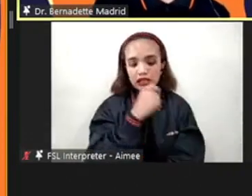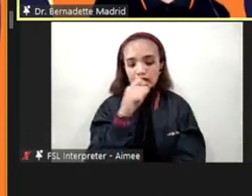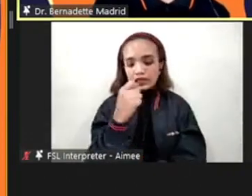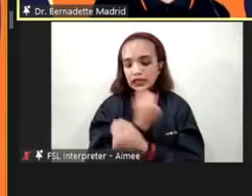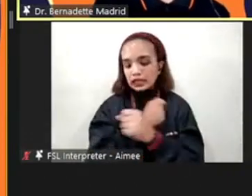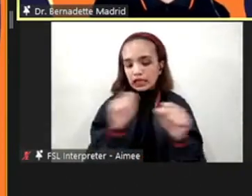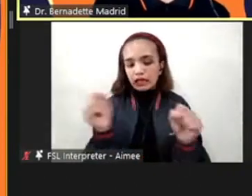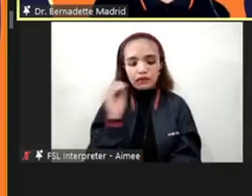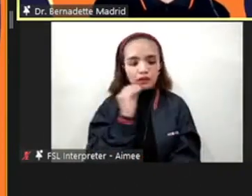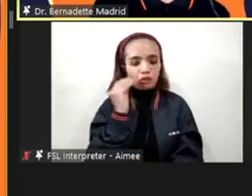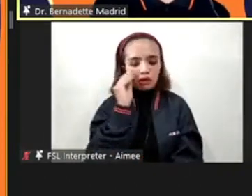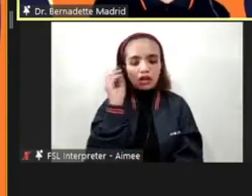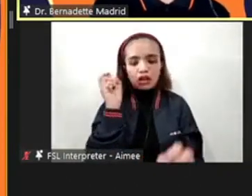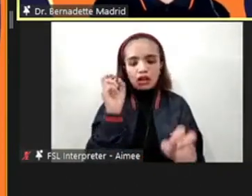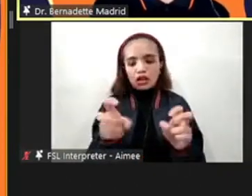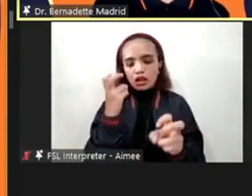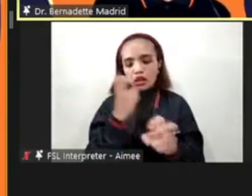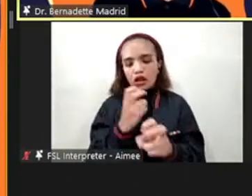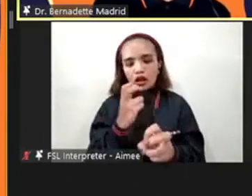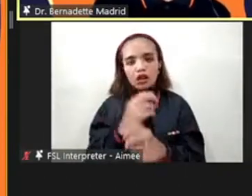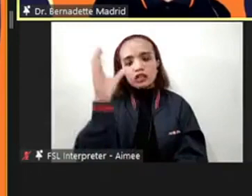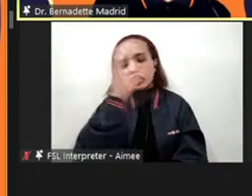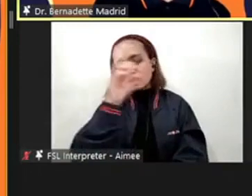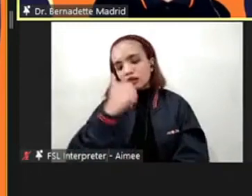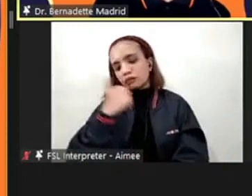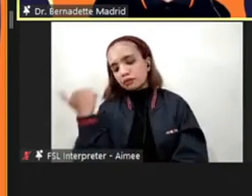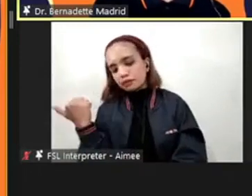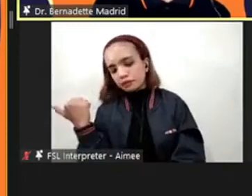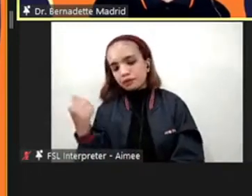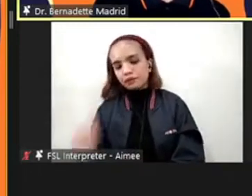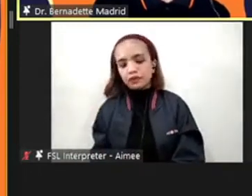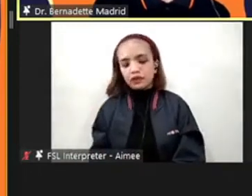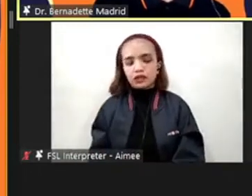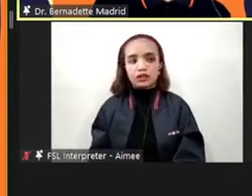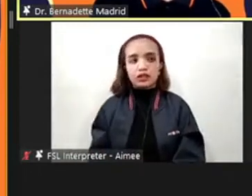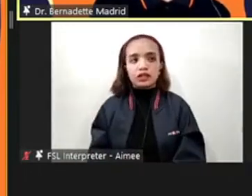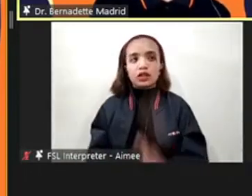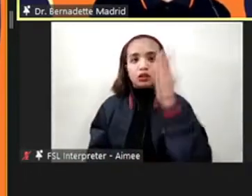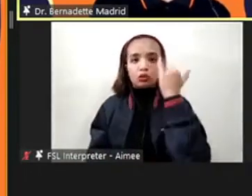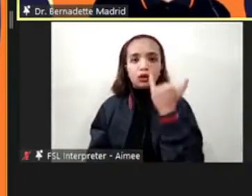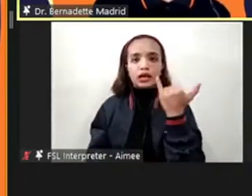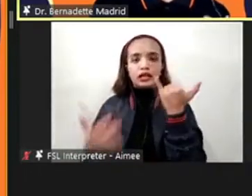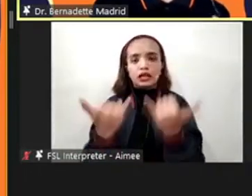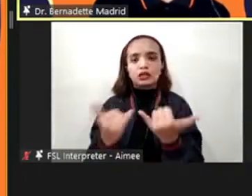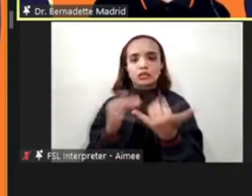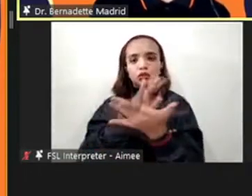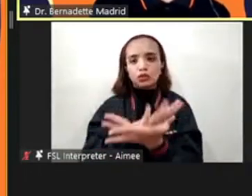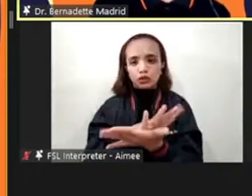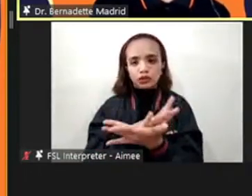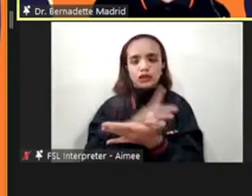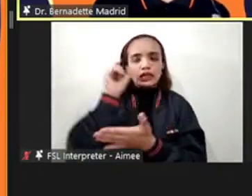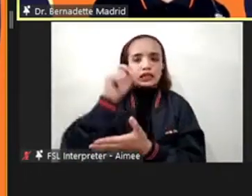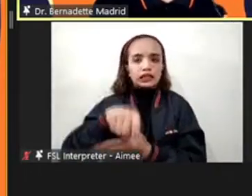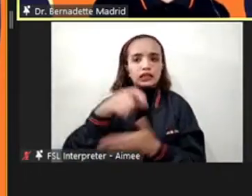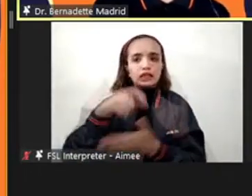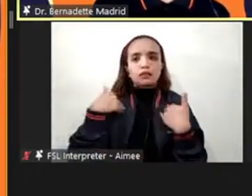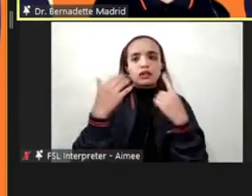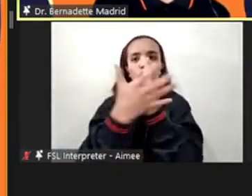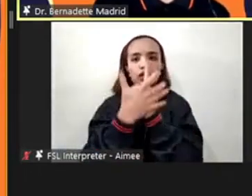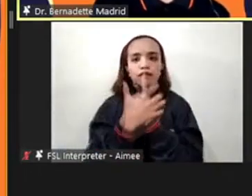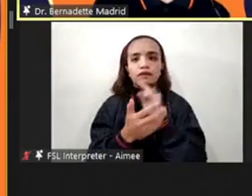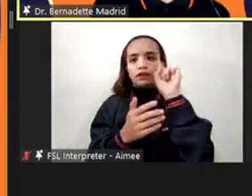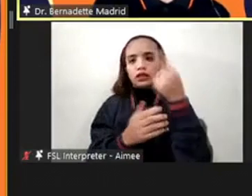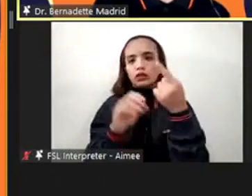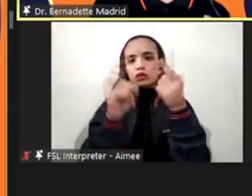difficult to find alternate placement because of COVID. They need to have quarantine first or